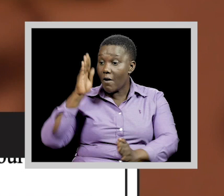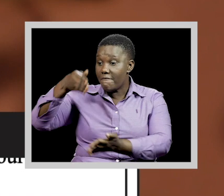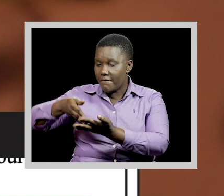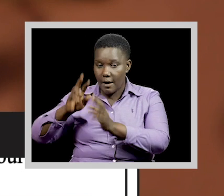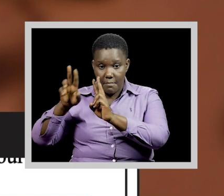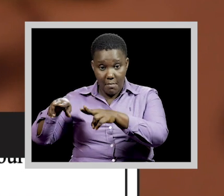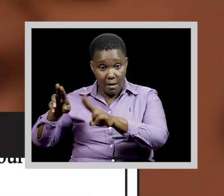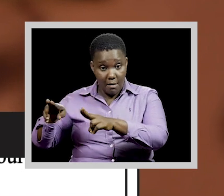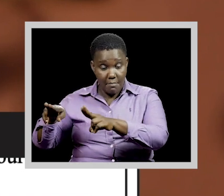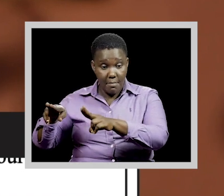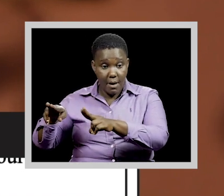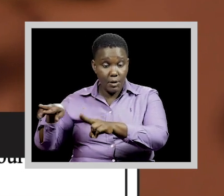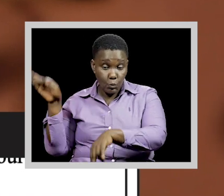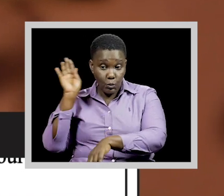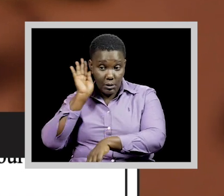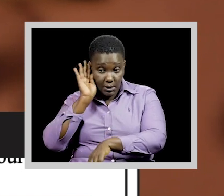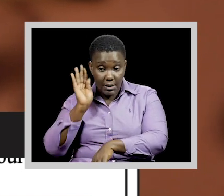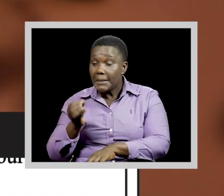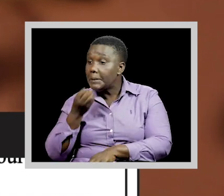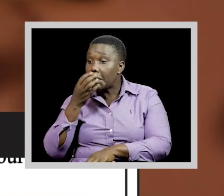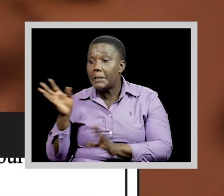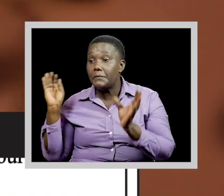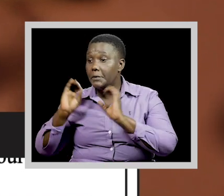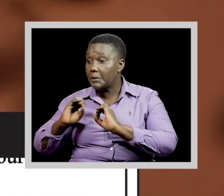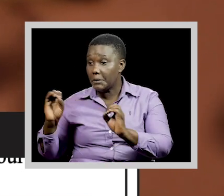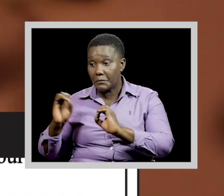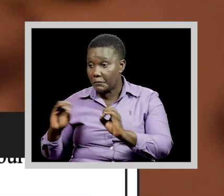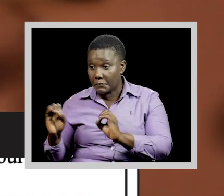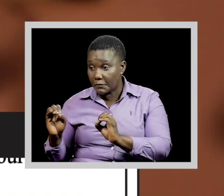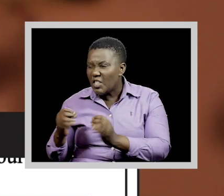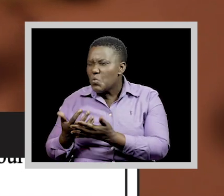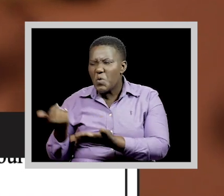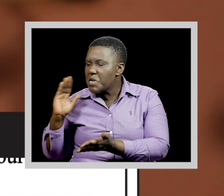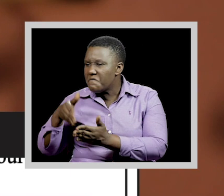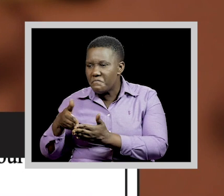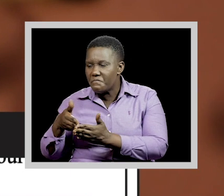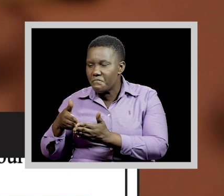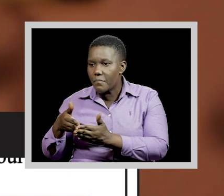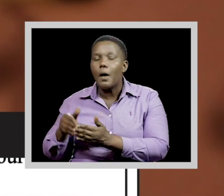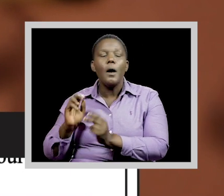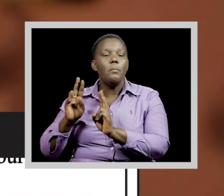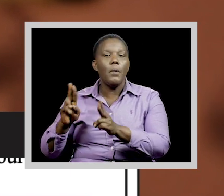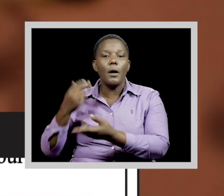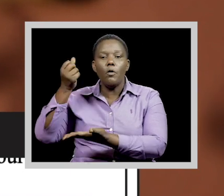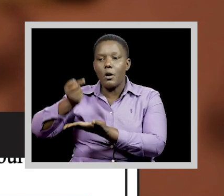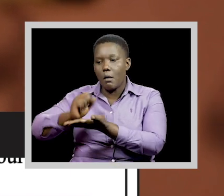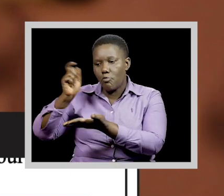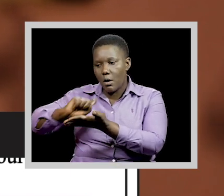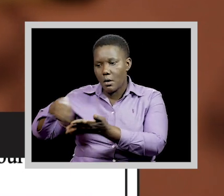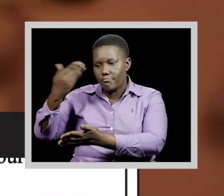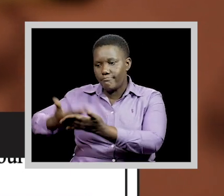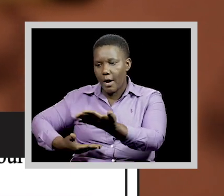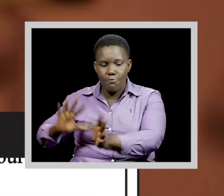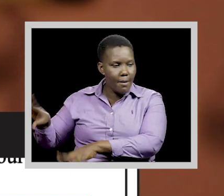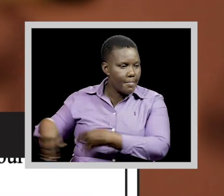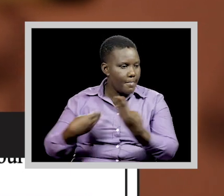fails to attend a fixed hearing and has not informed the court of his inability to attend, the court shall summon the